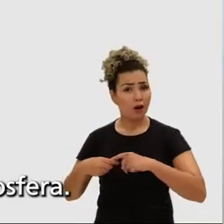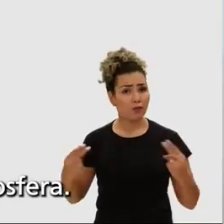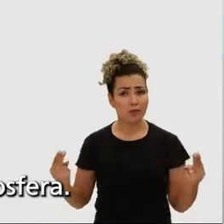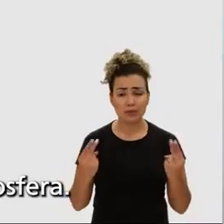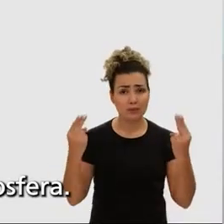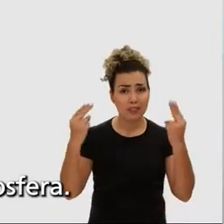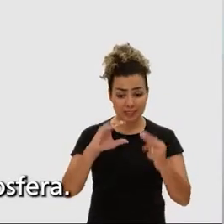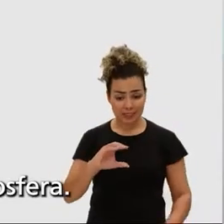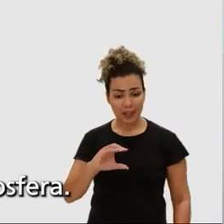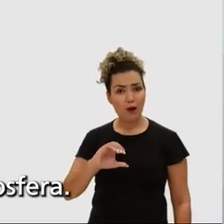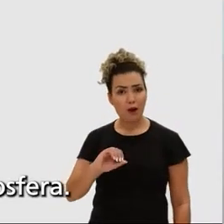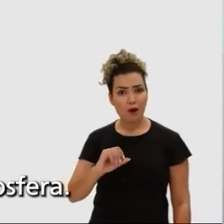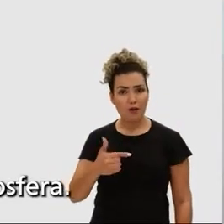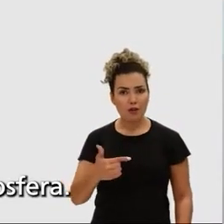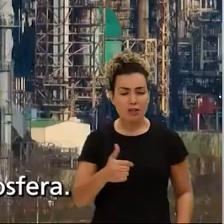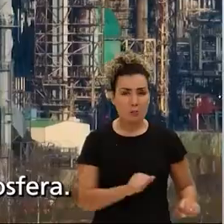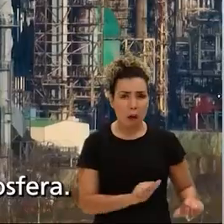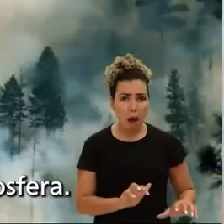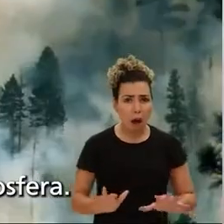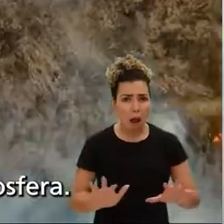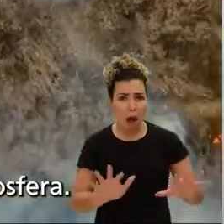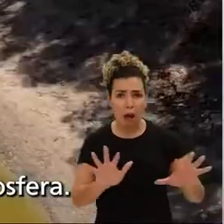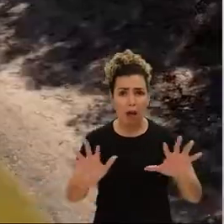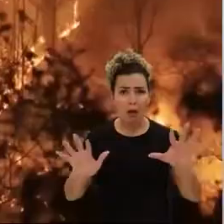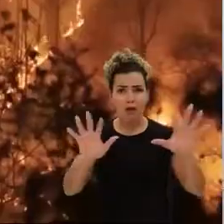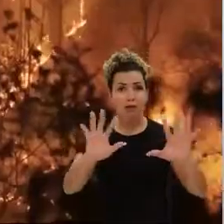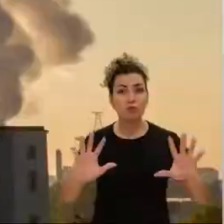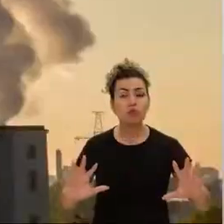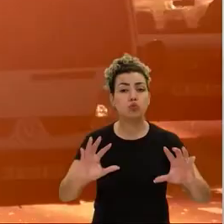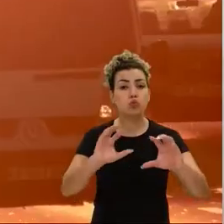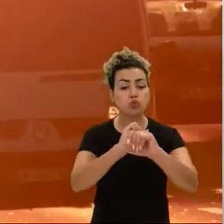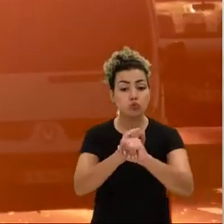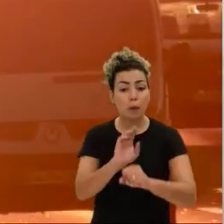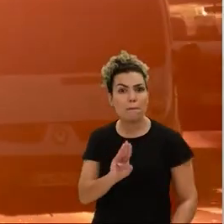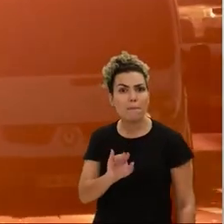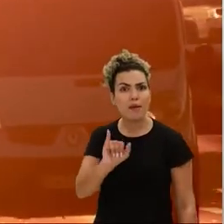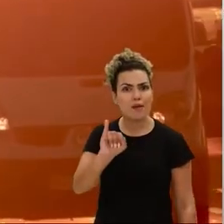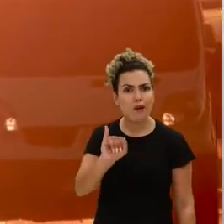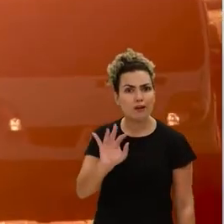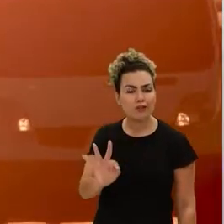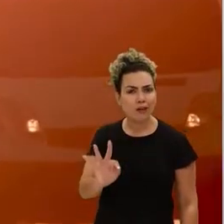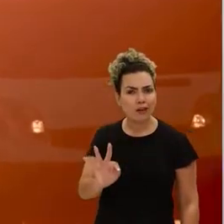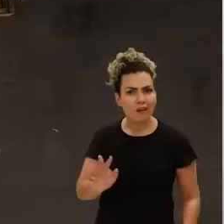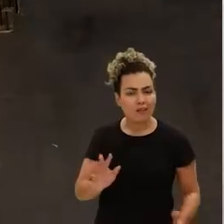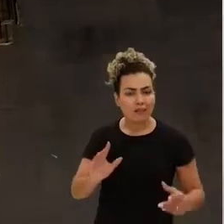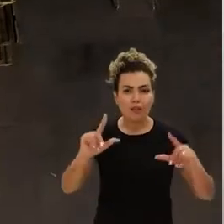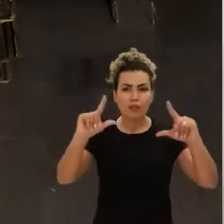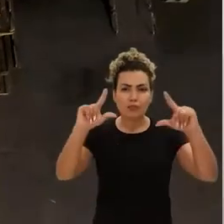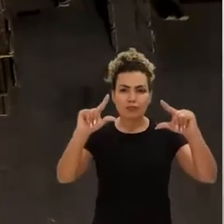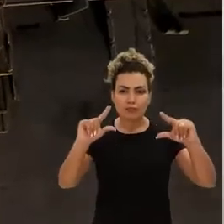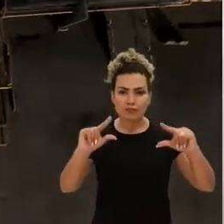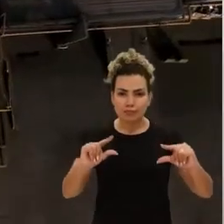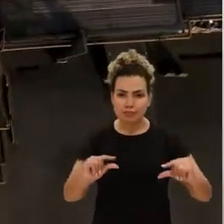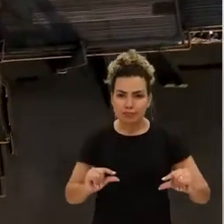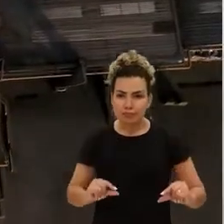de CO2 estão sendo emitidos na atmosfera. Reduzir essa emissão é